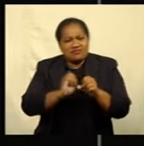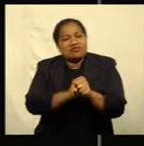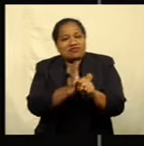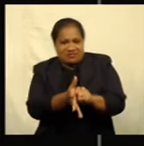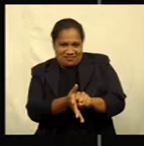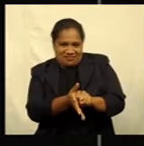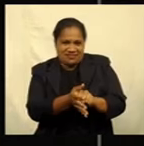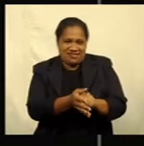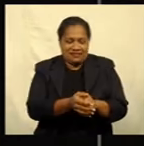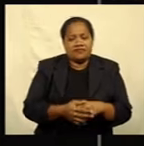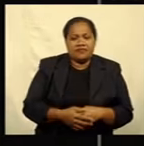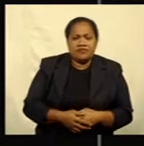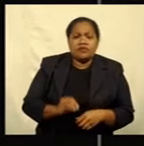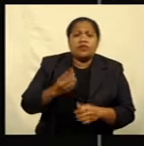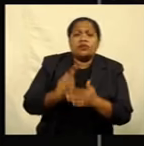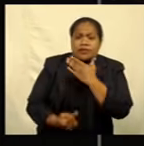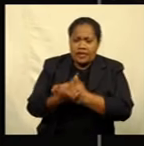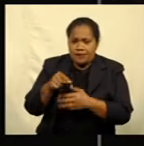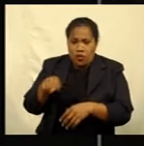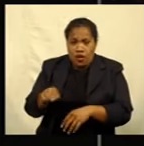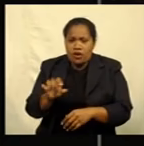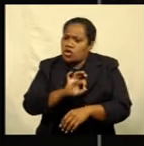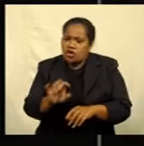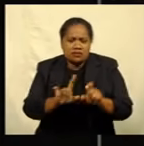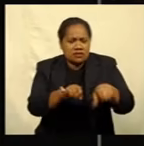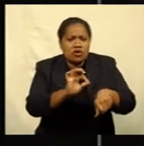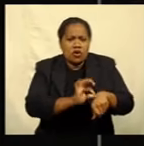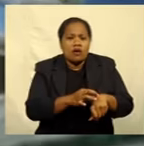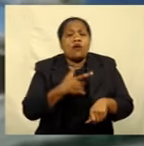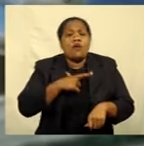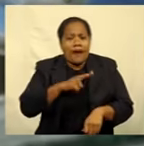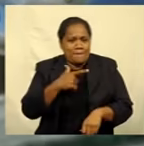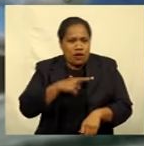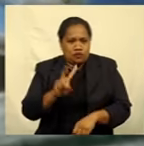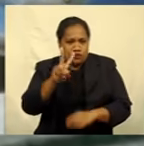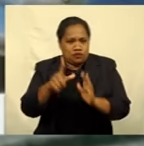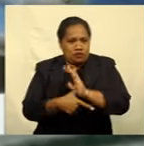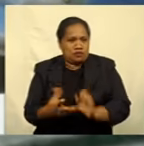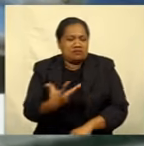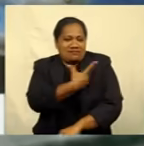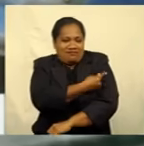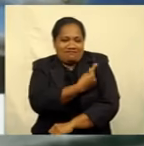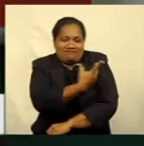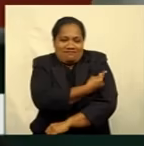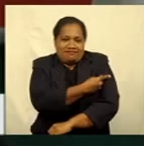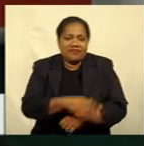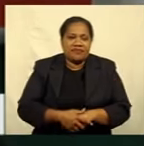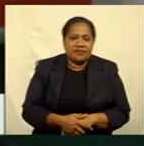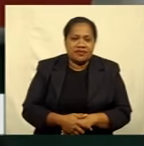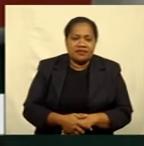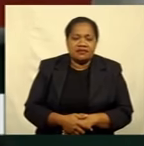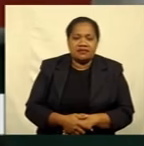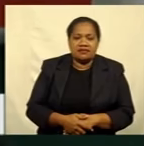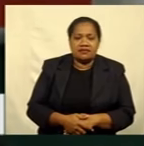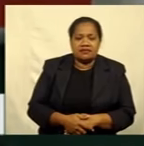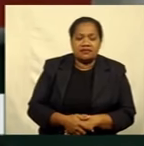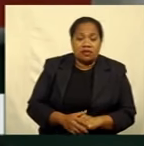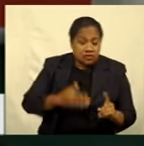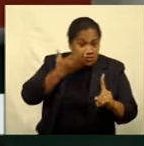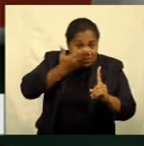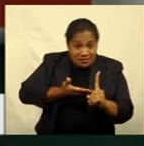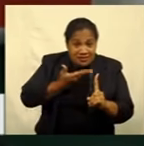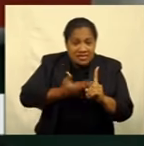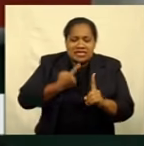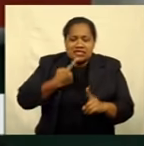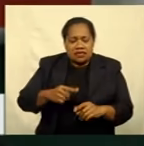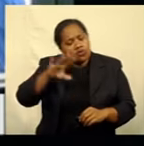hospitalized as he was double vaccinated. Kritika Kumar again. Ritesh Patel was asymptomatic and believes every Fijian should